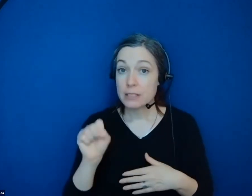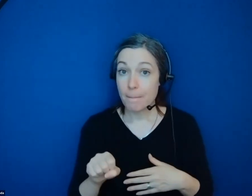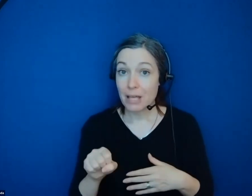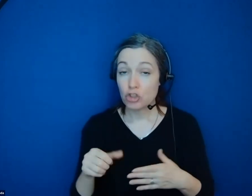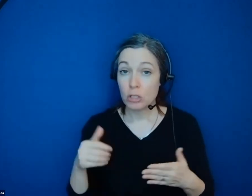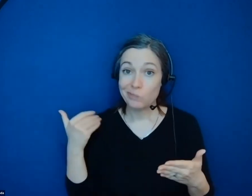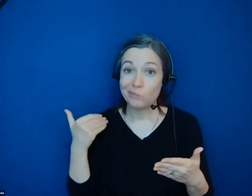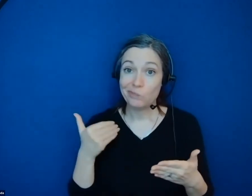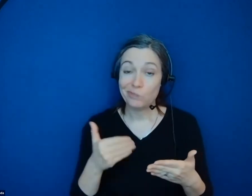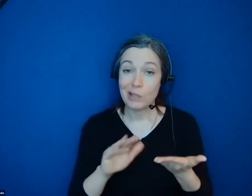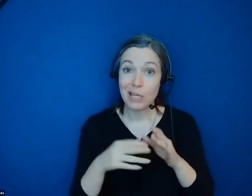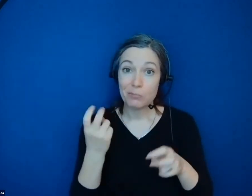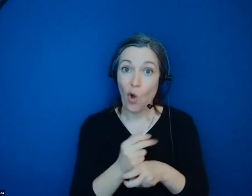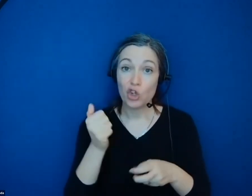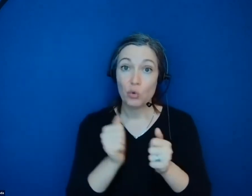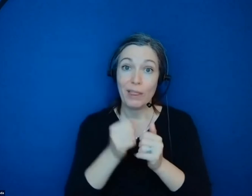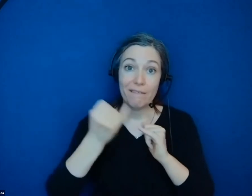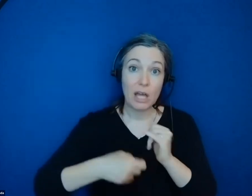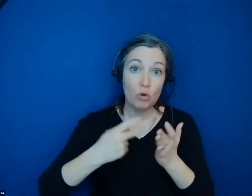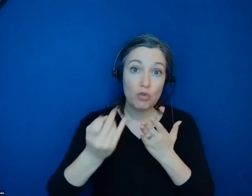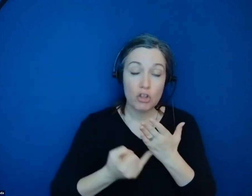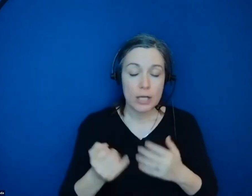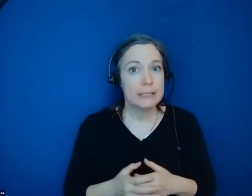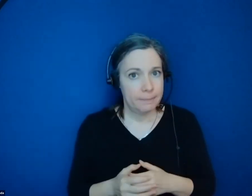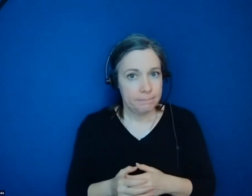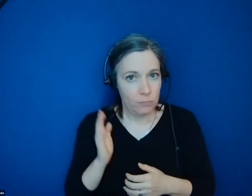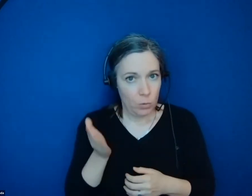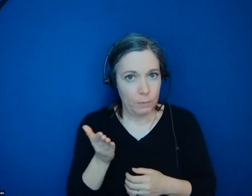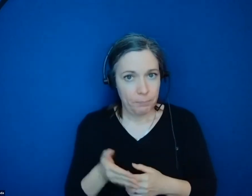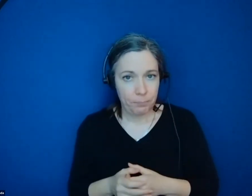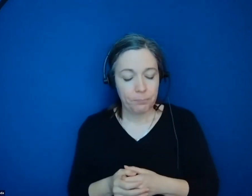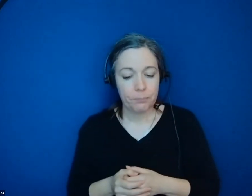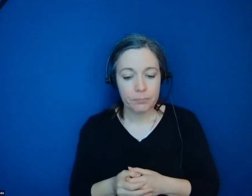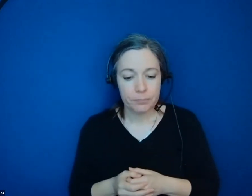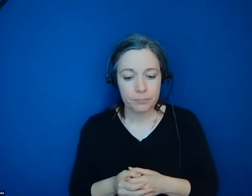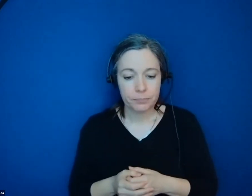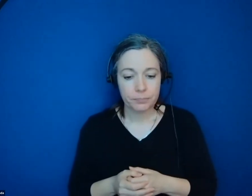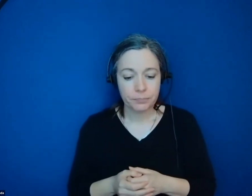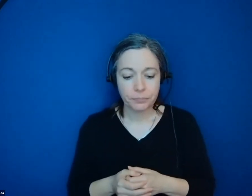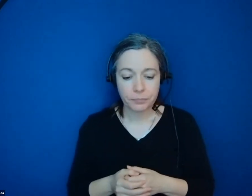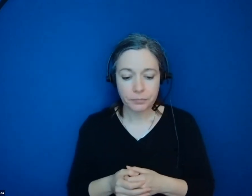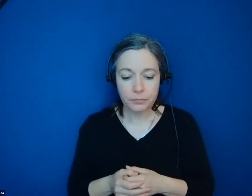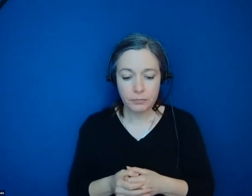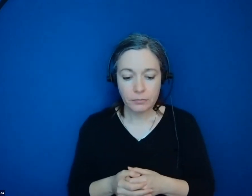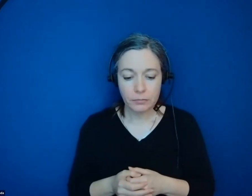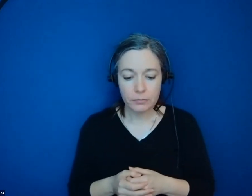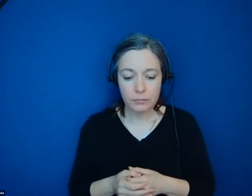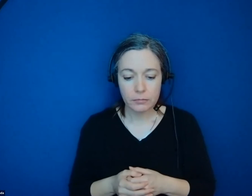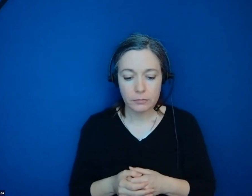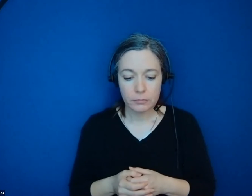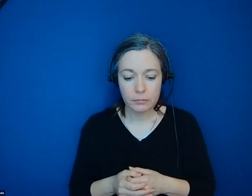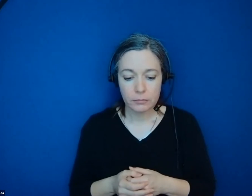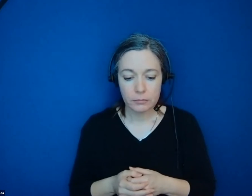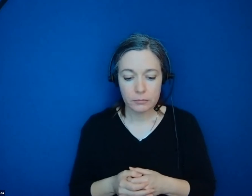gets harder with like kind of projects and stuff. And, um, I'm like, um, we obviously use